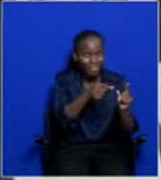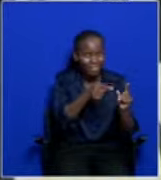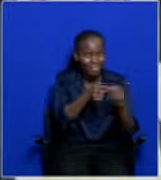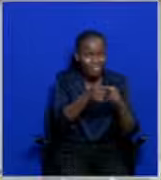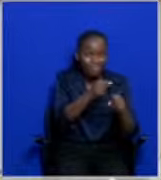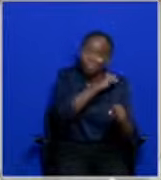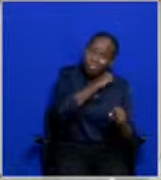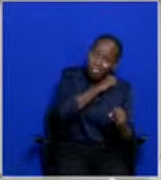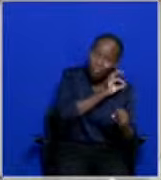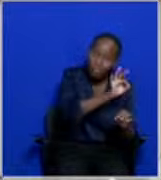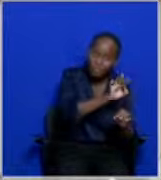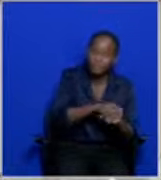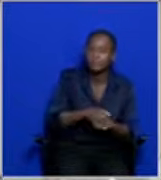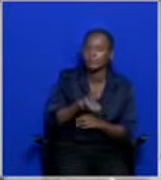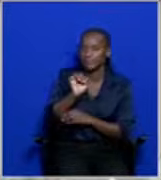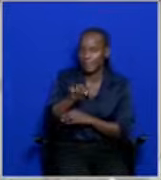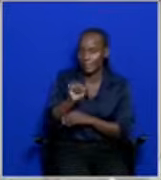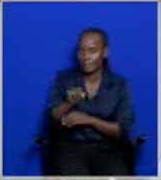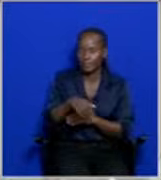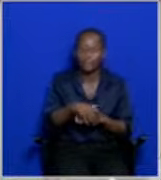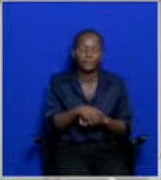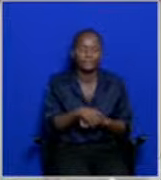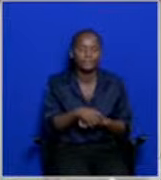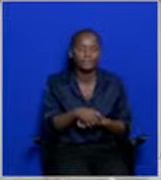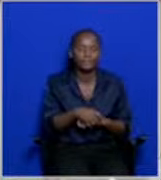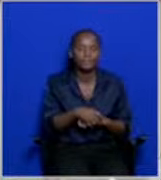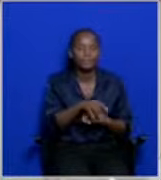you compare that with another case,